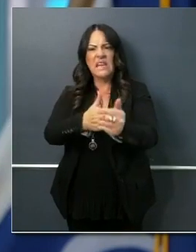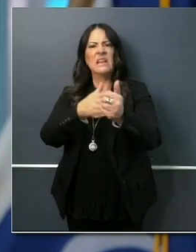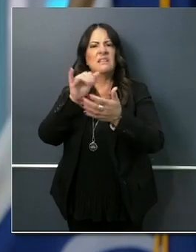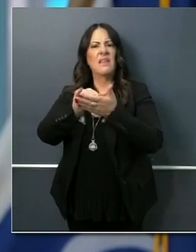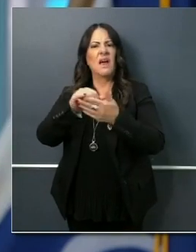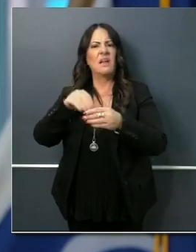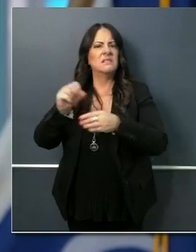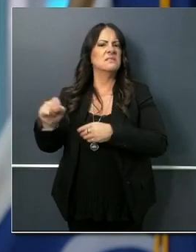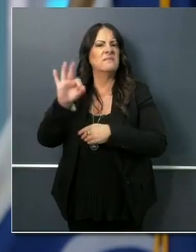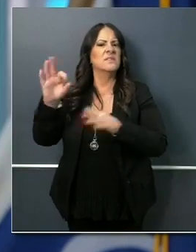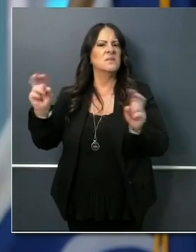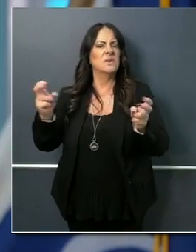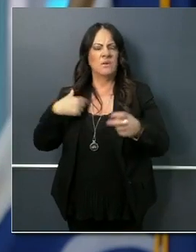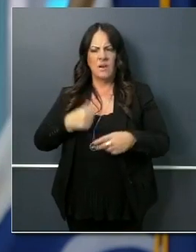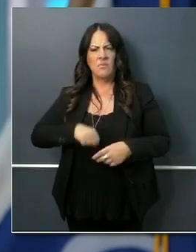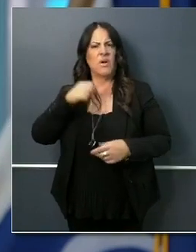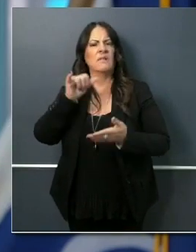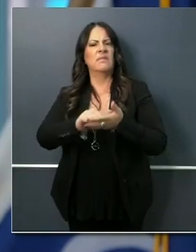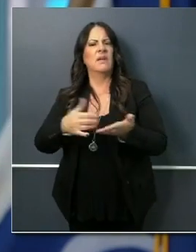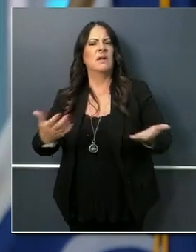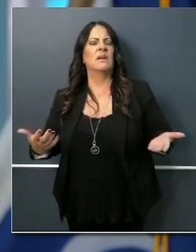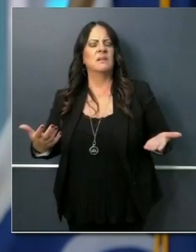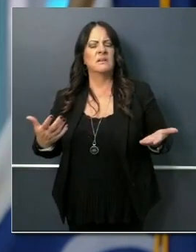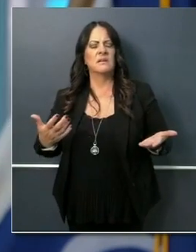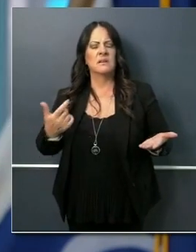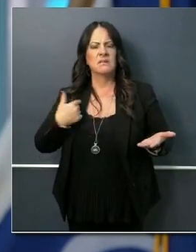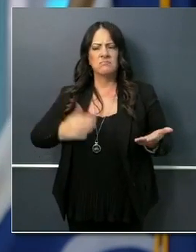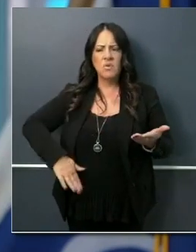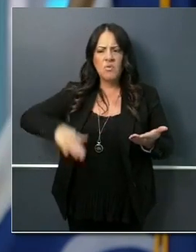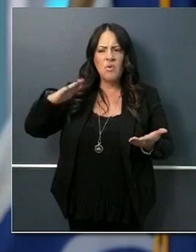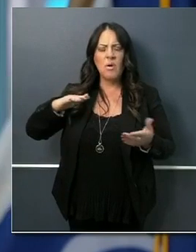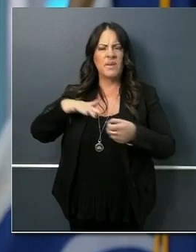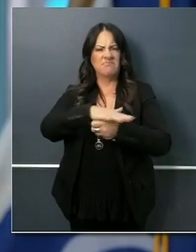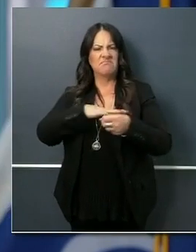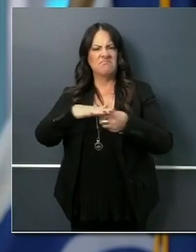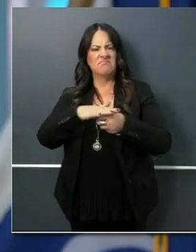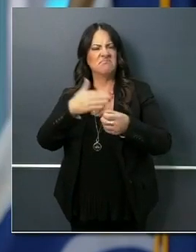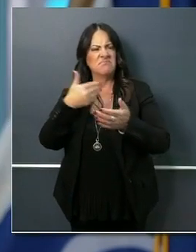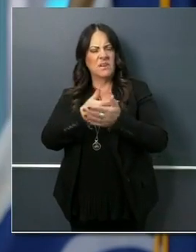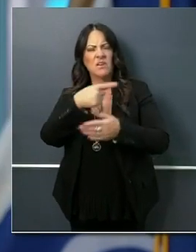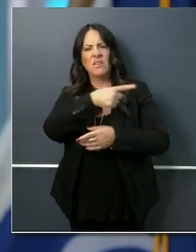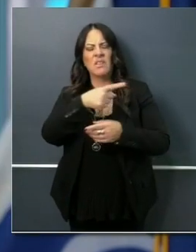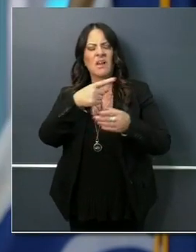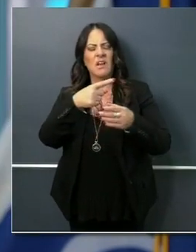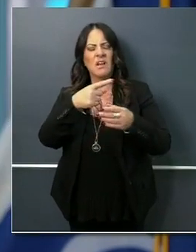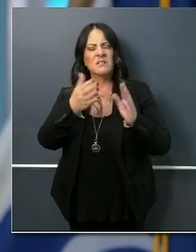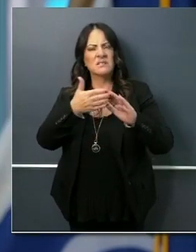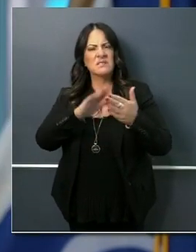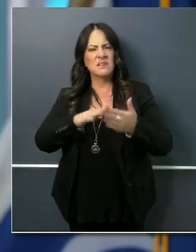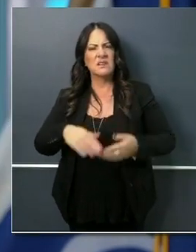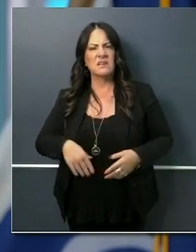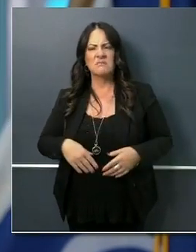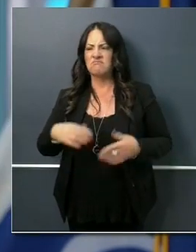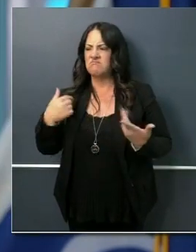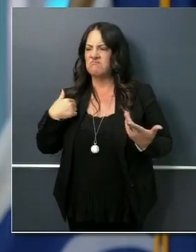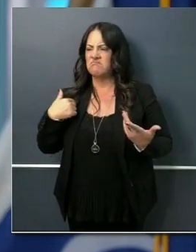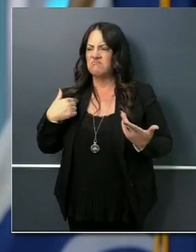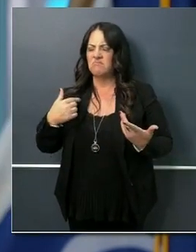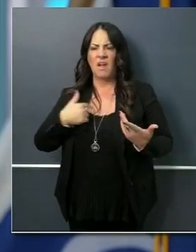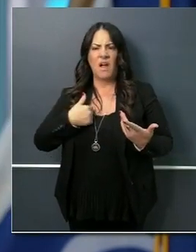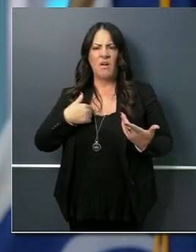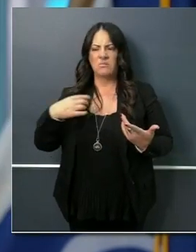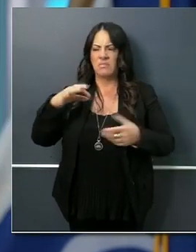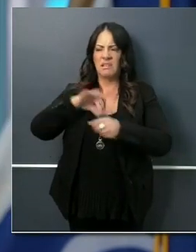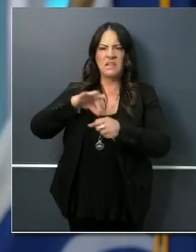DNA. And so that's how those of us that grew up in and around that region, those of us had the privilege of participating as elected officials, and